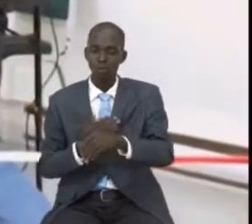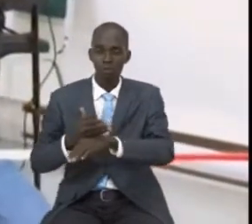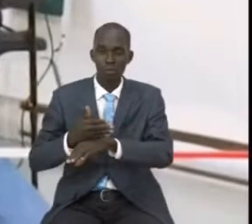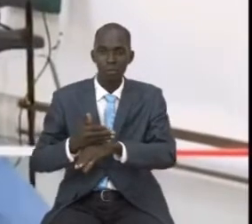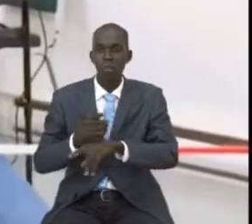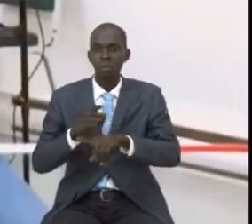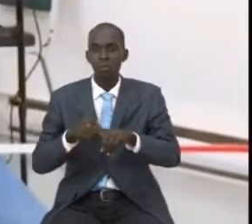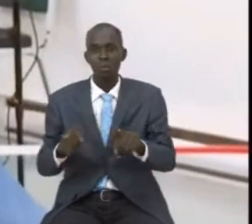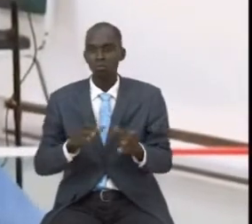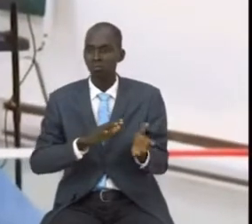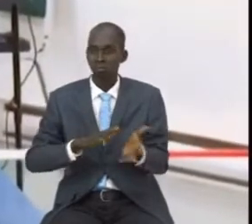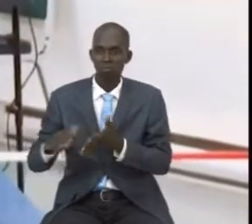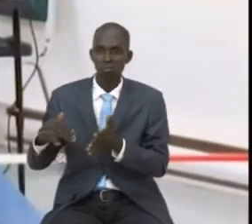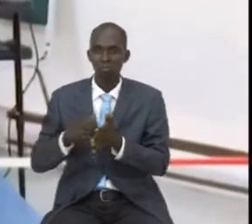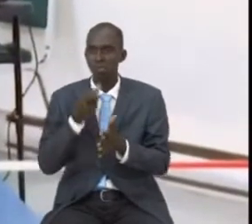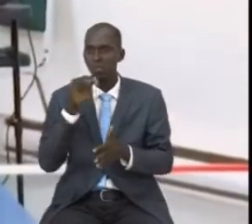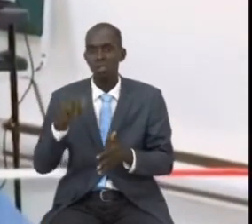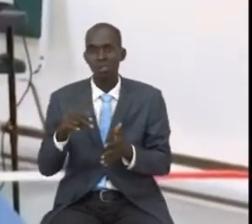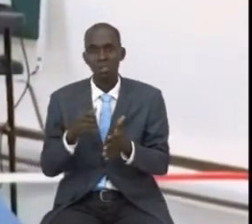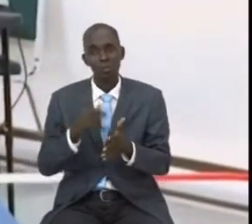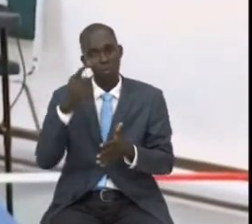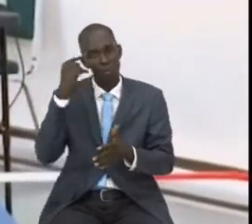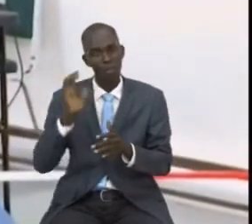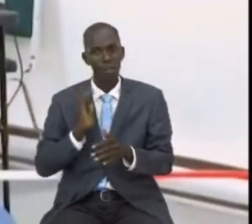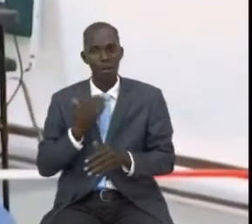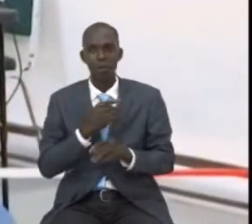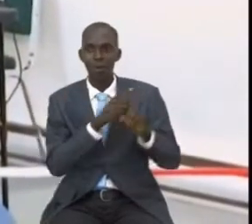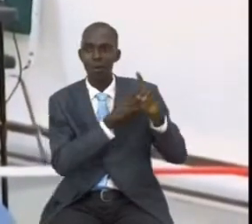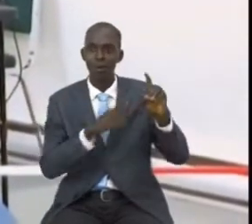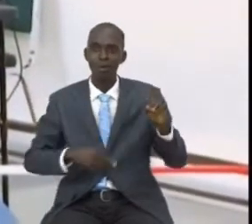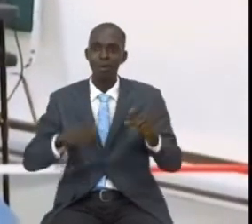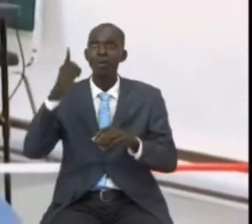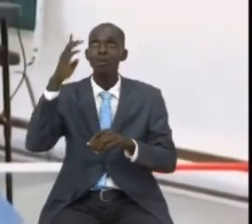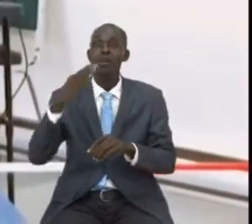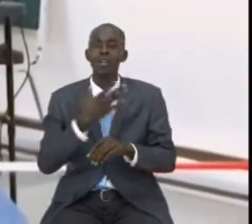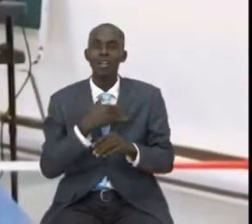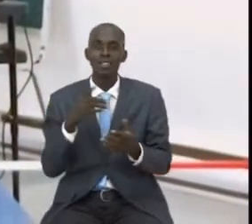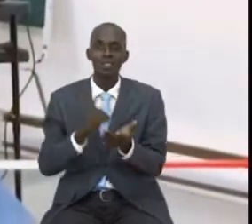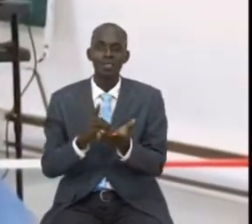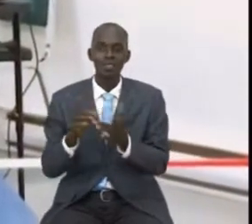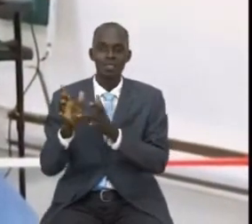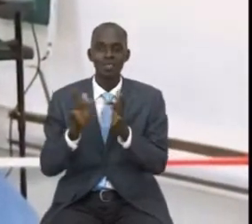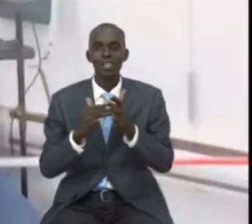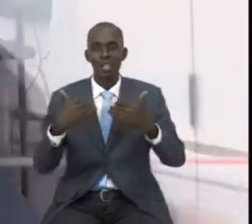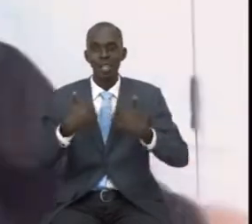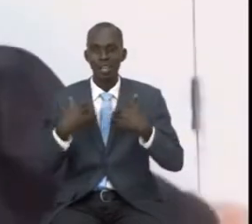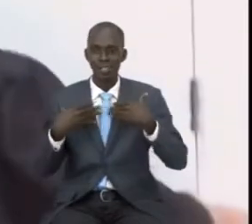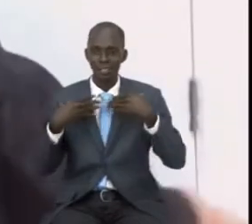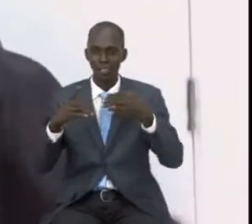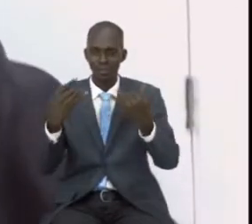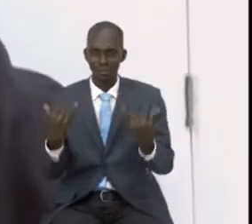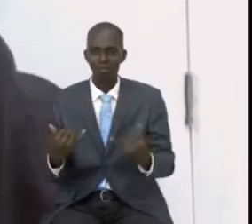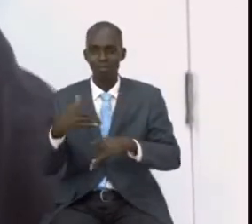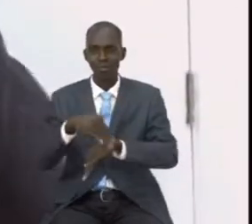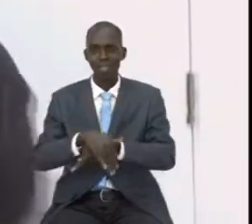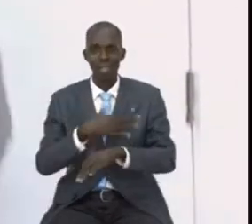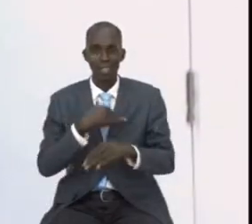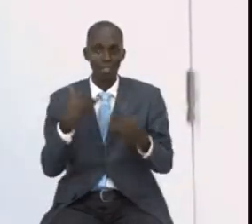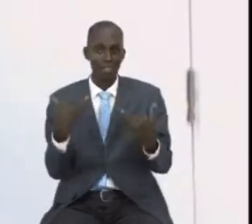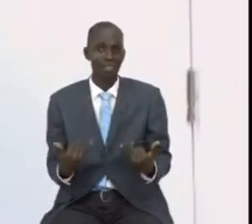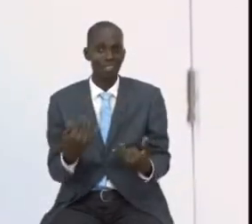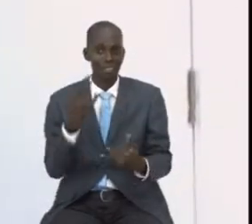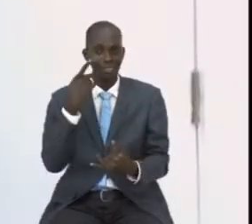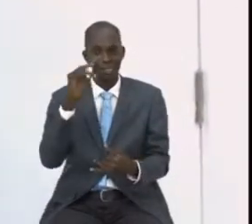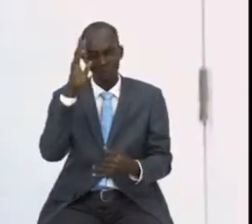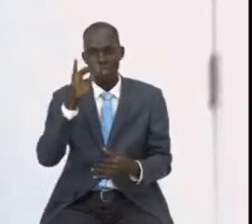use his walking stick because our Lord God, Dr. Jesus, has healed him tonight. And now, he's